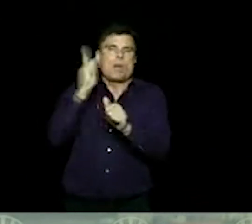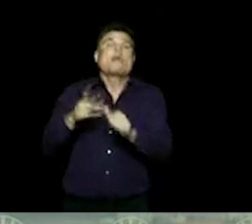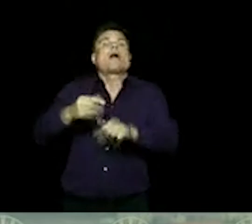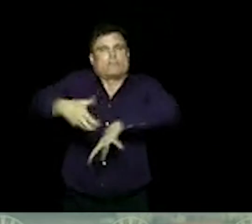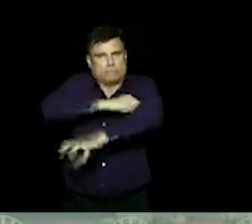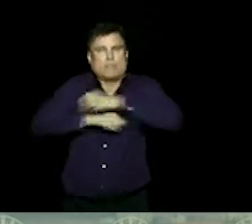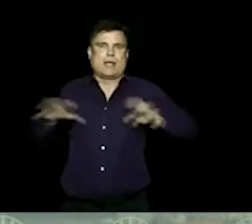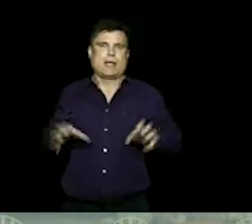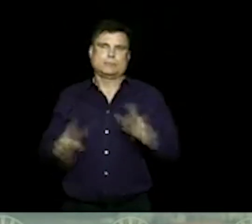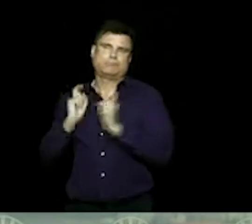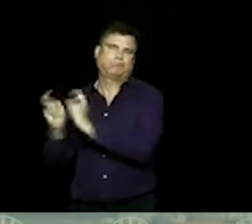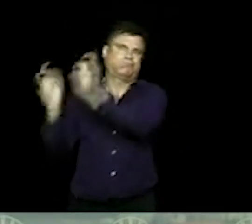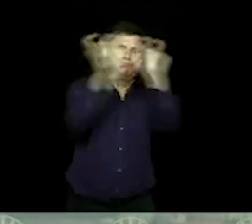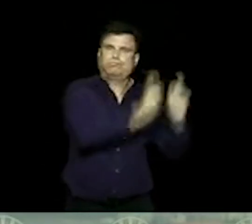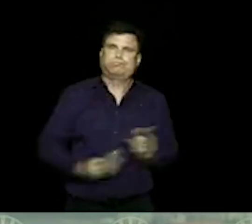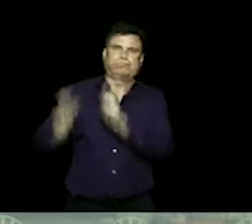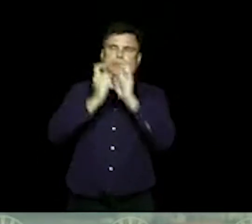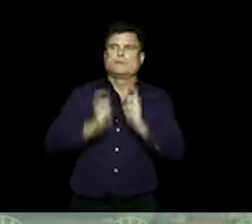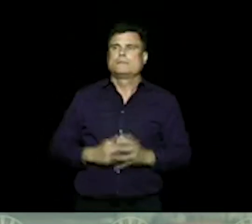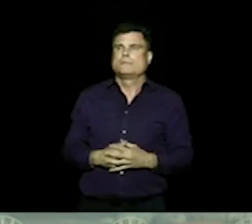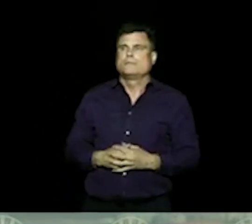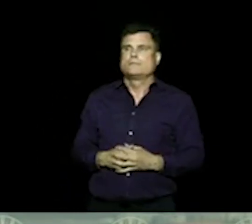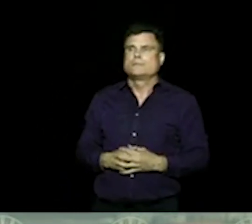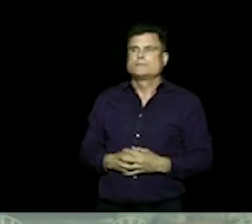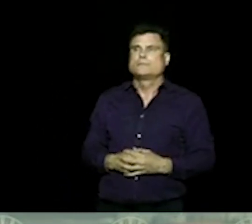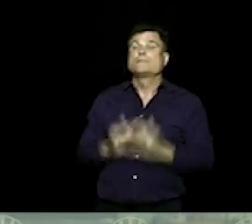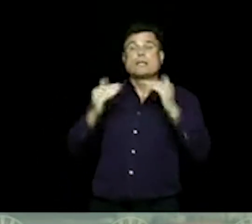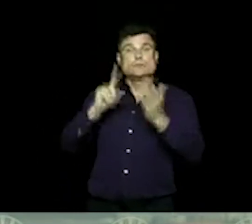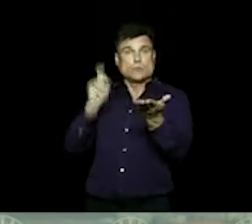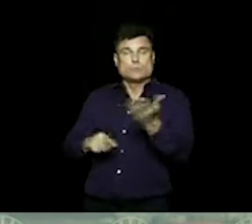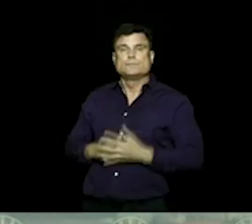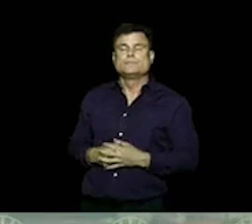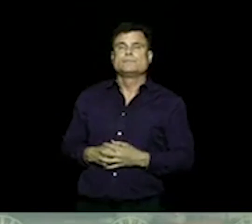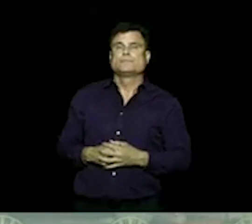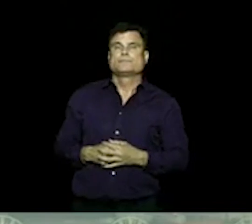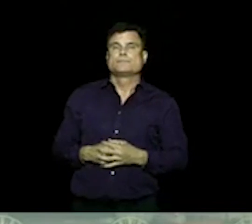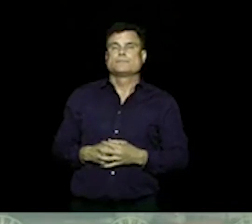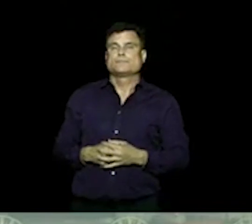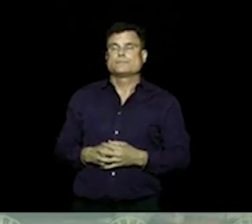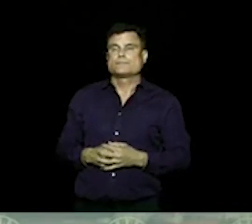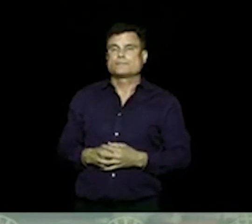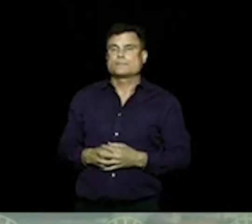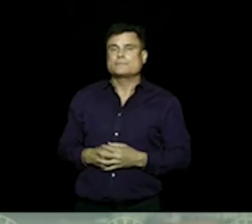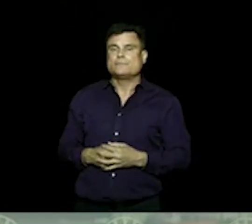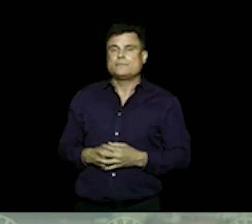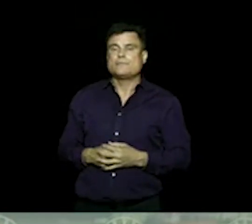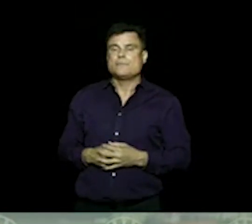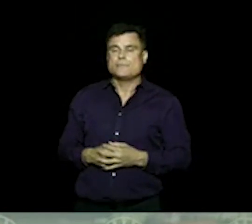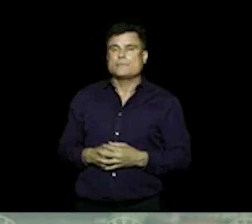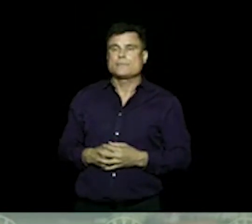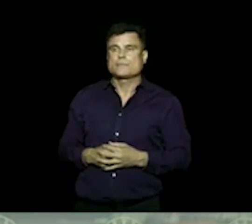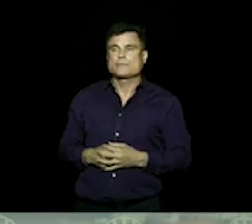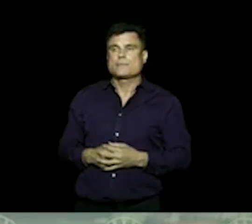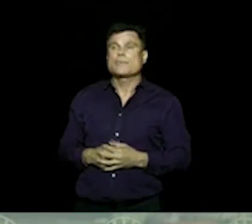Thank you. The next question is from Camille Baines of Canadian Press. Your line is open. Please go ahead. Good morning. I'd like to know how you were